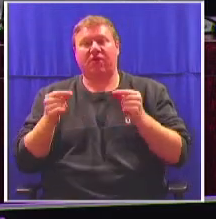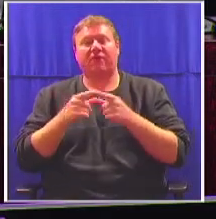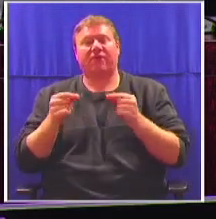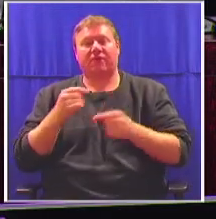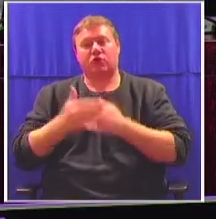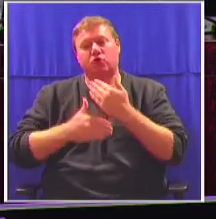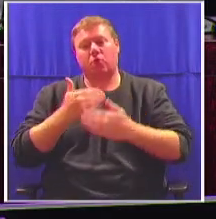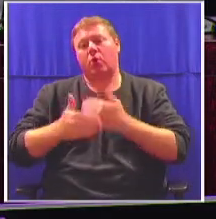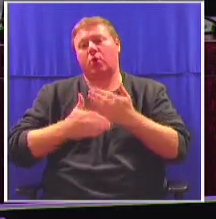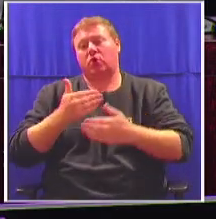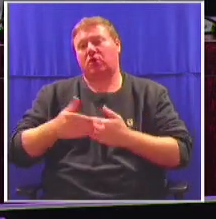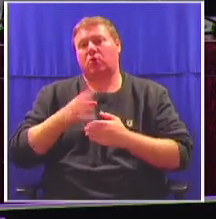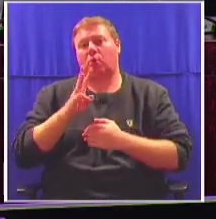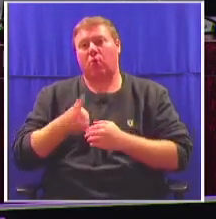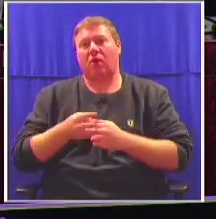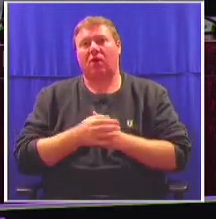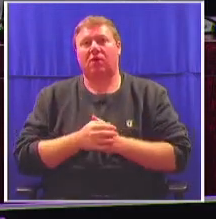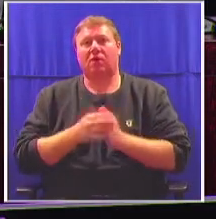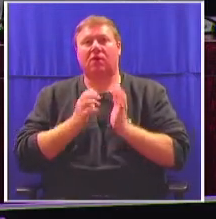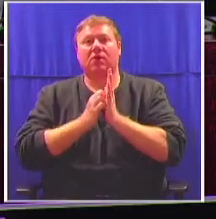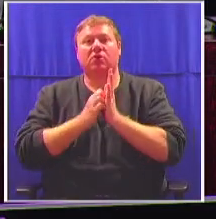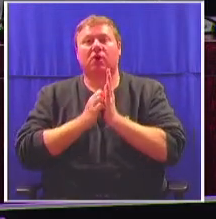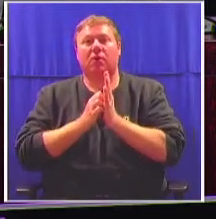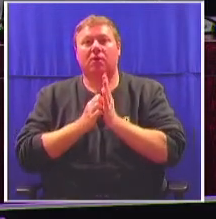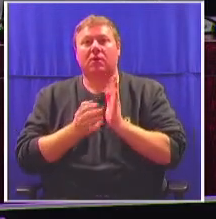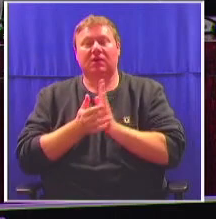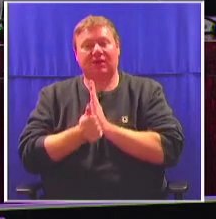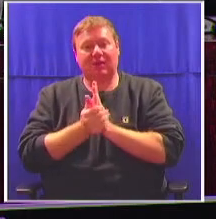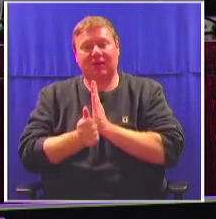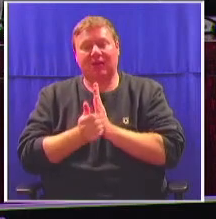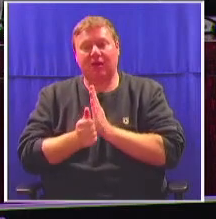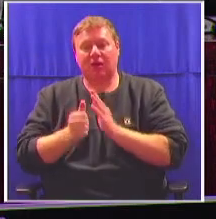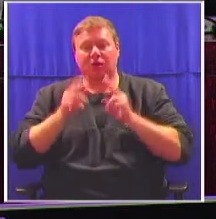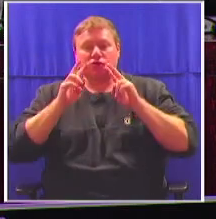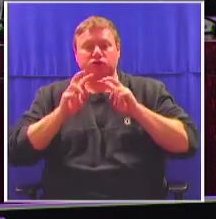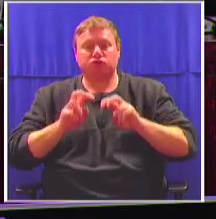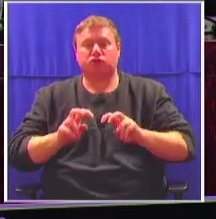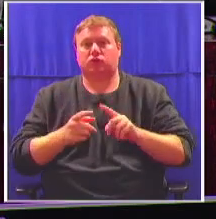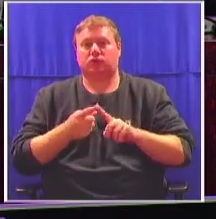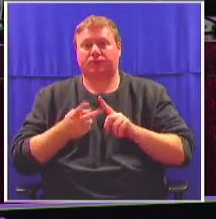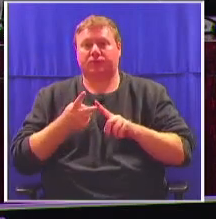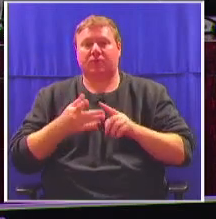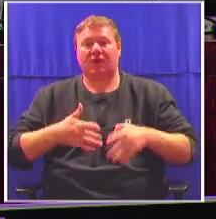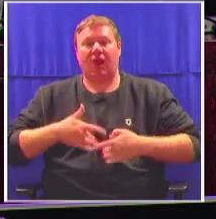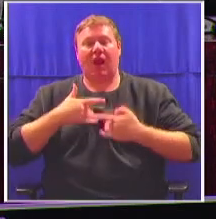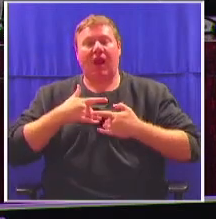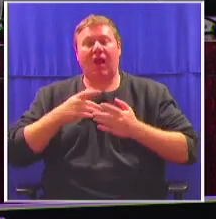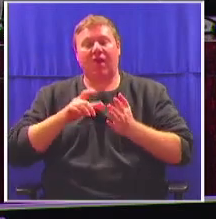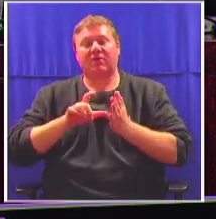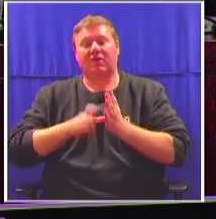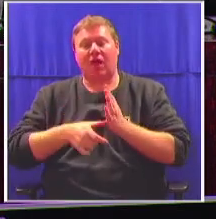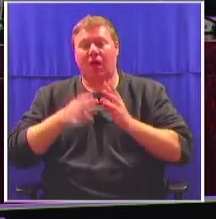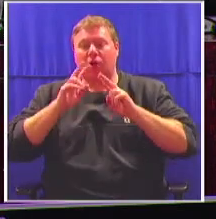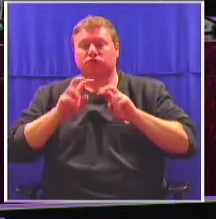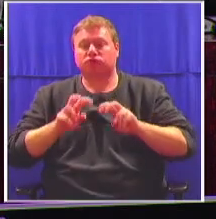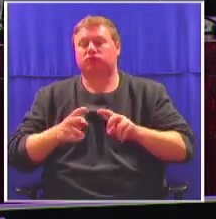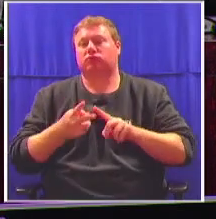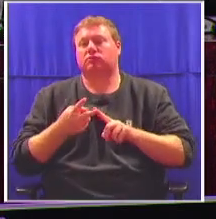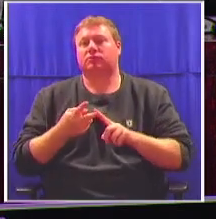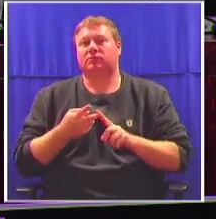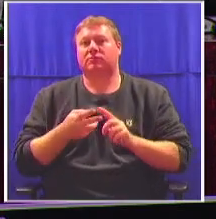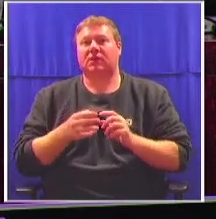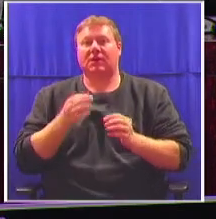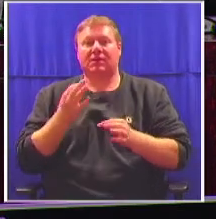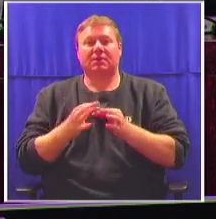processes, such as skills audit, lifestyle audits, particularly at the